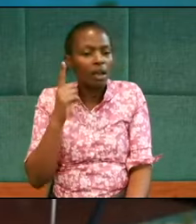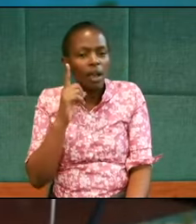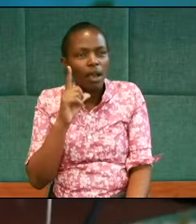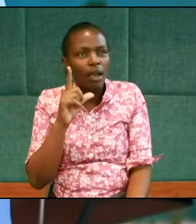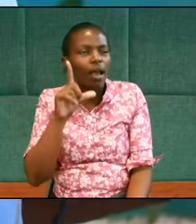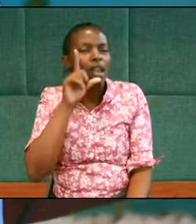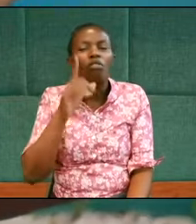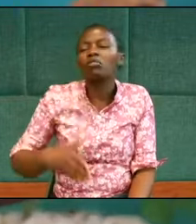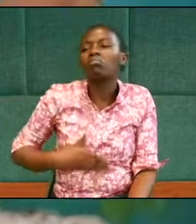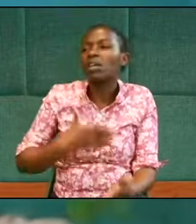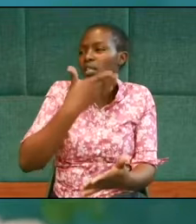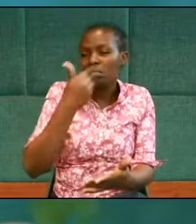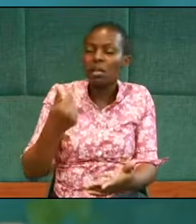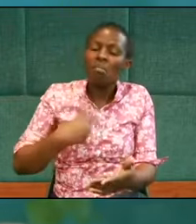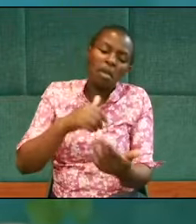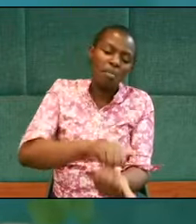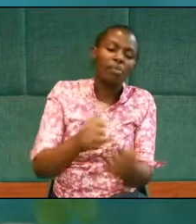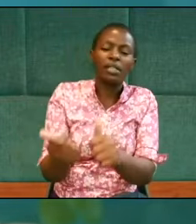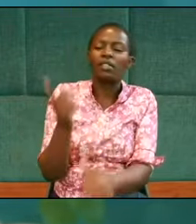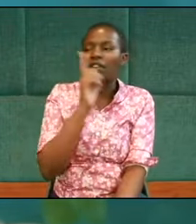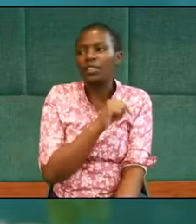So, that is not right.